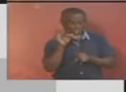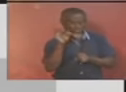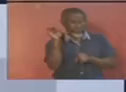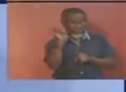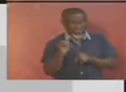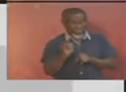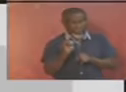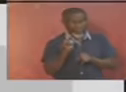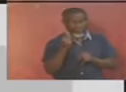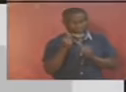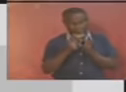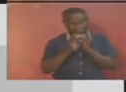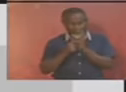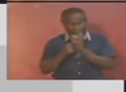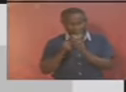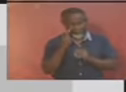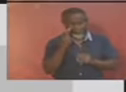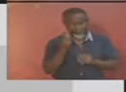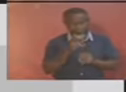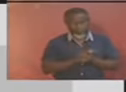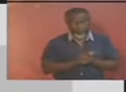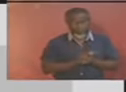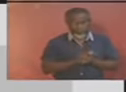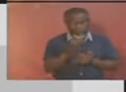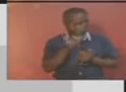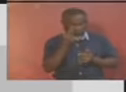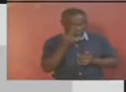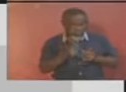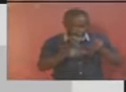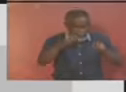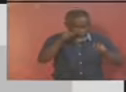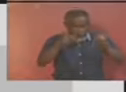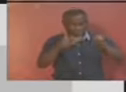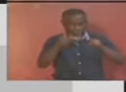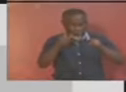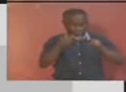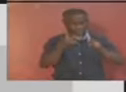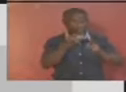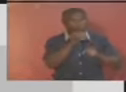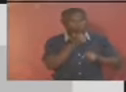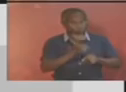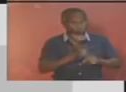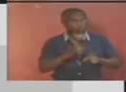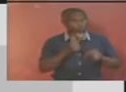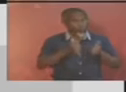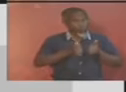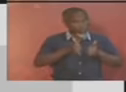Next slide will show us some distribution by age, and we go again from the left to the right.